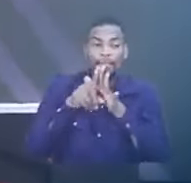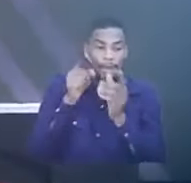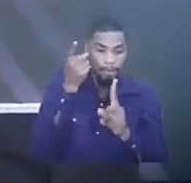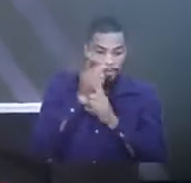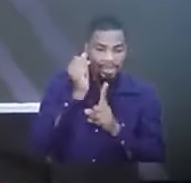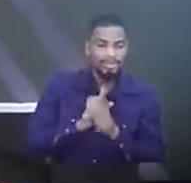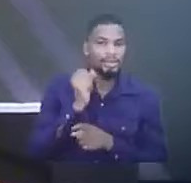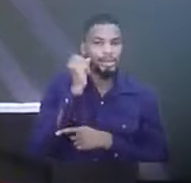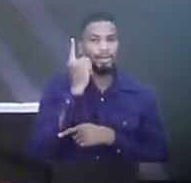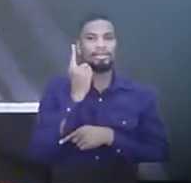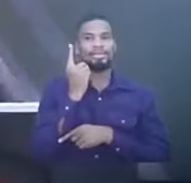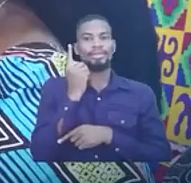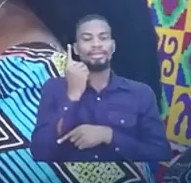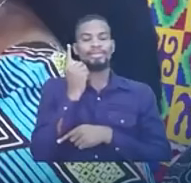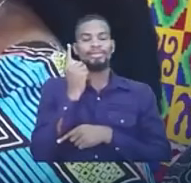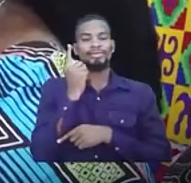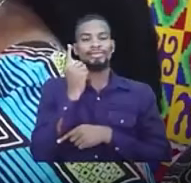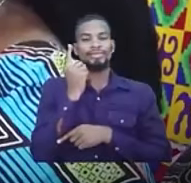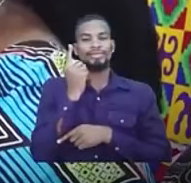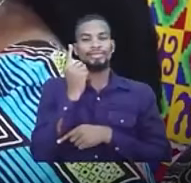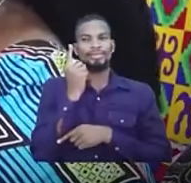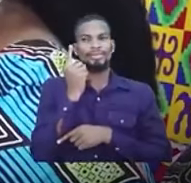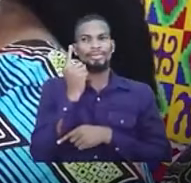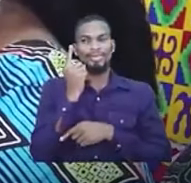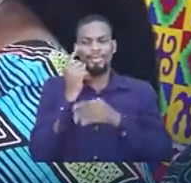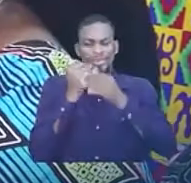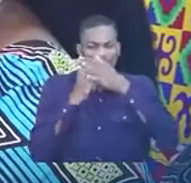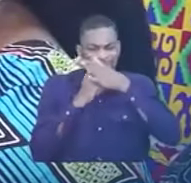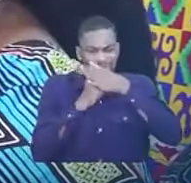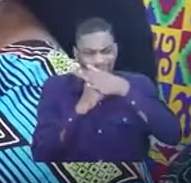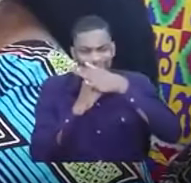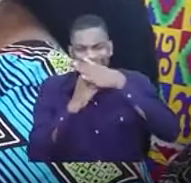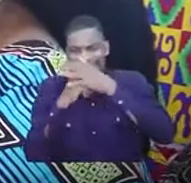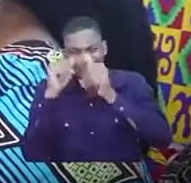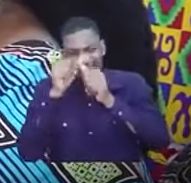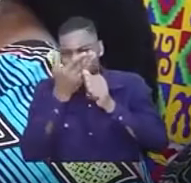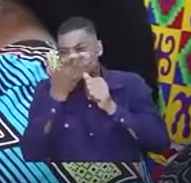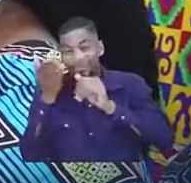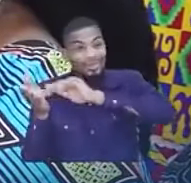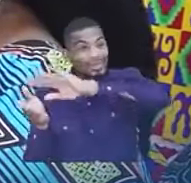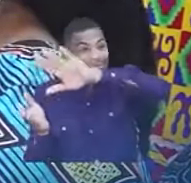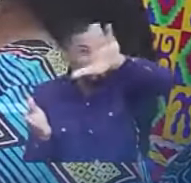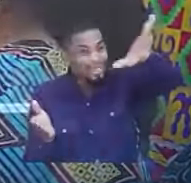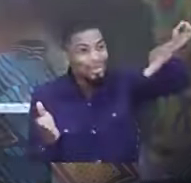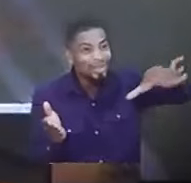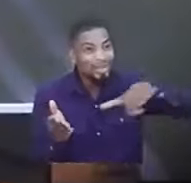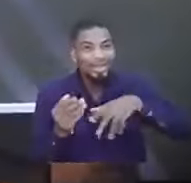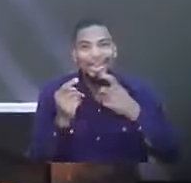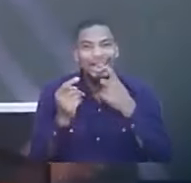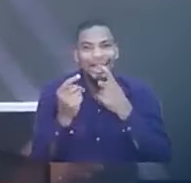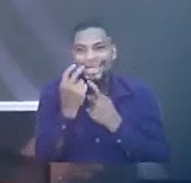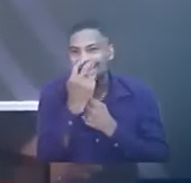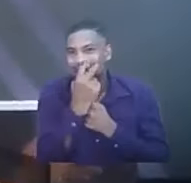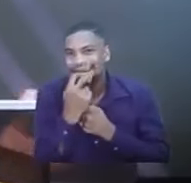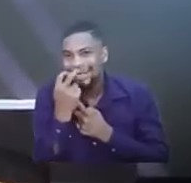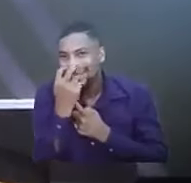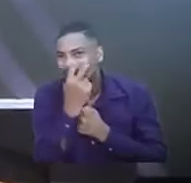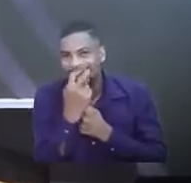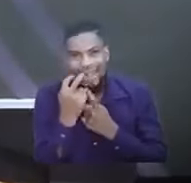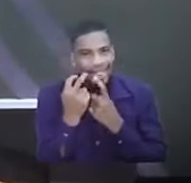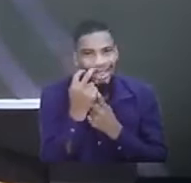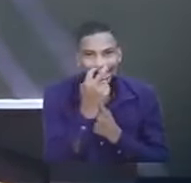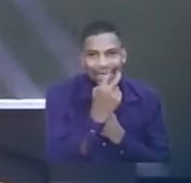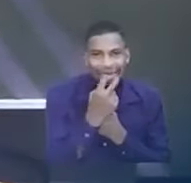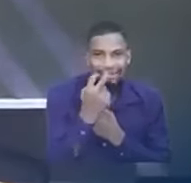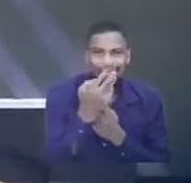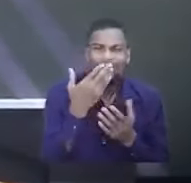understanding. So I realized that even worship, everything, every prayer topic, you just go tongues, tongues, tongues, tongues. It is